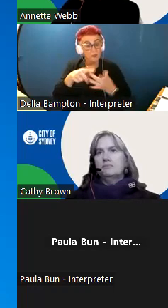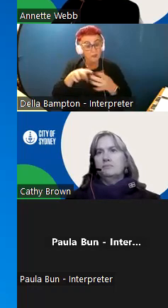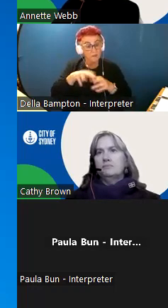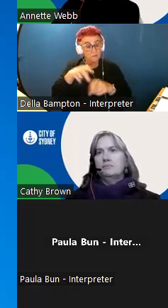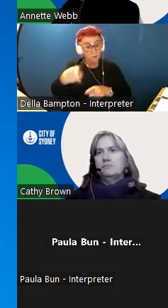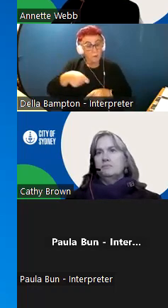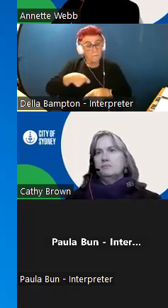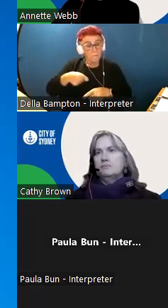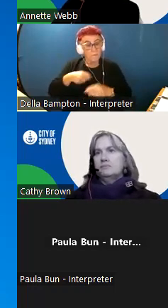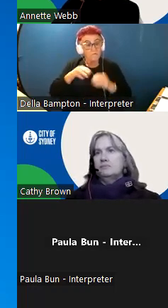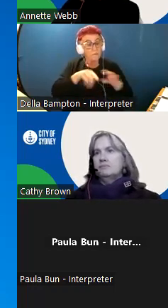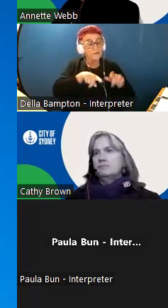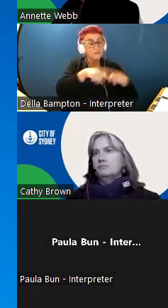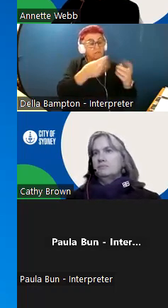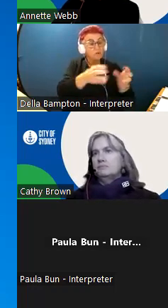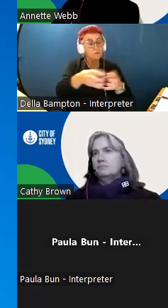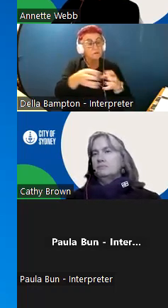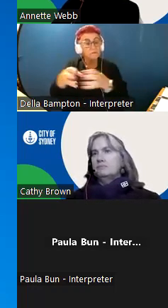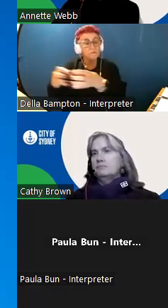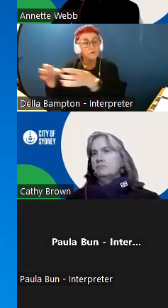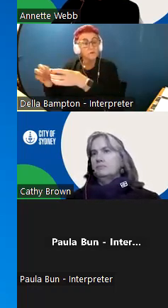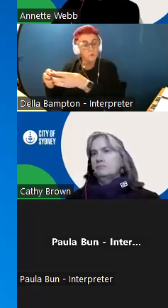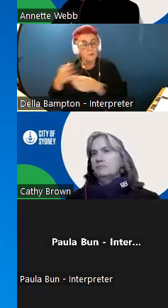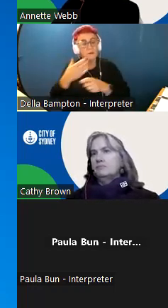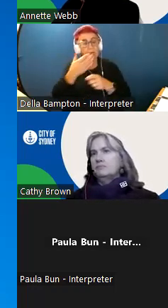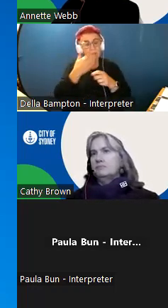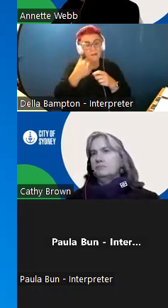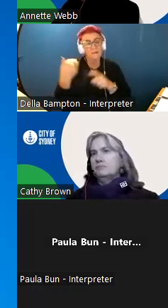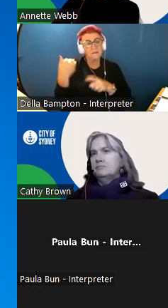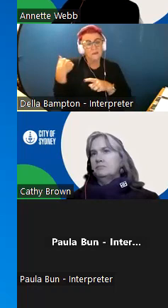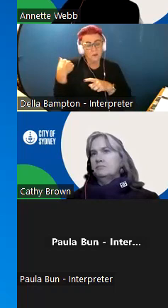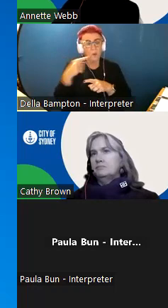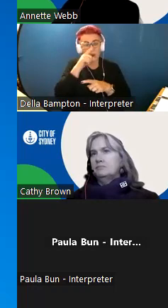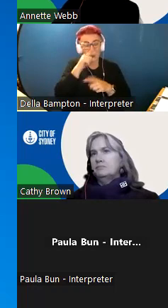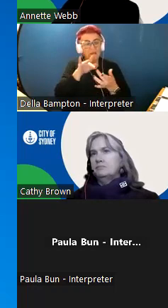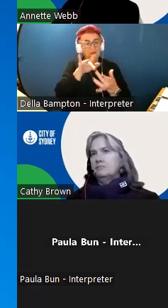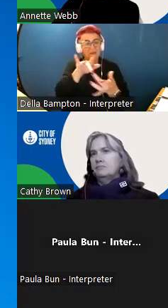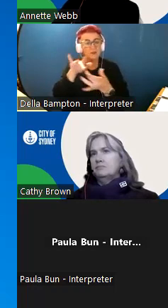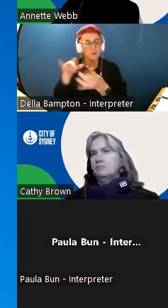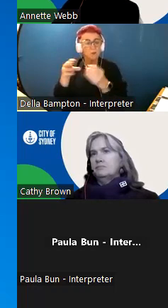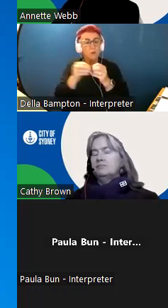and need additional support through the application process, please reach out and we'll put you in touch with the grants team.